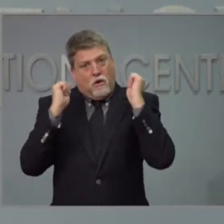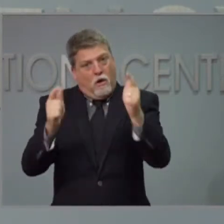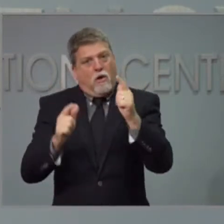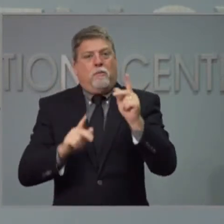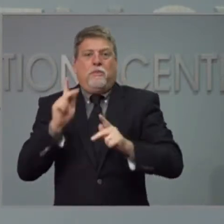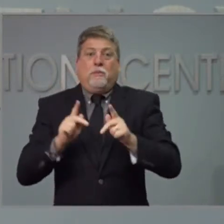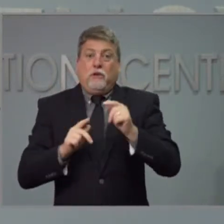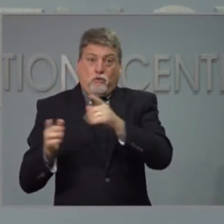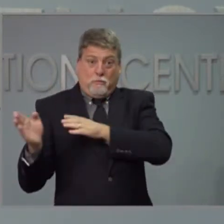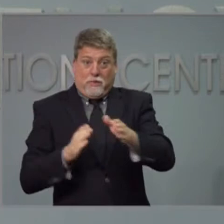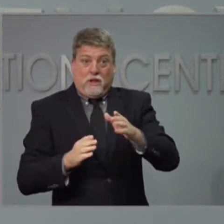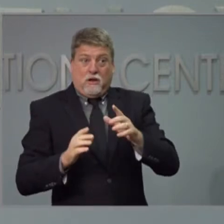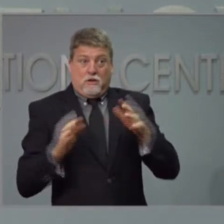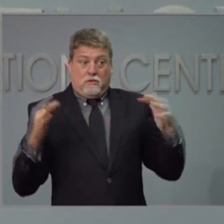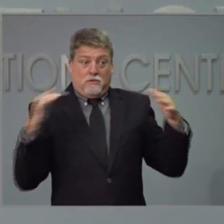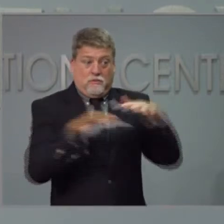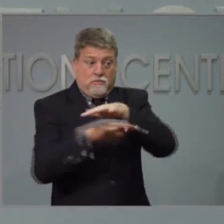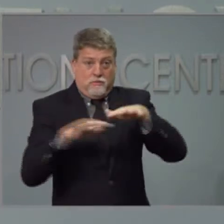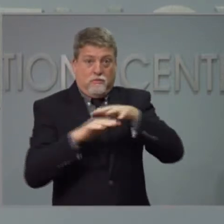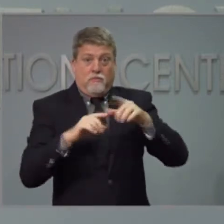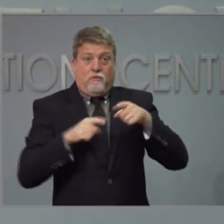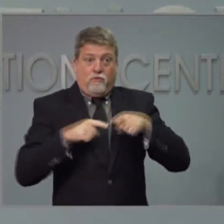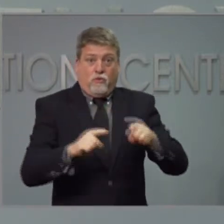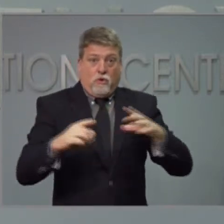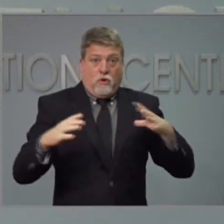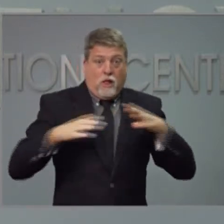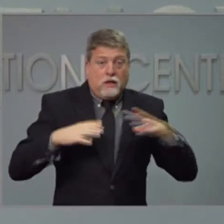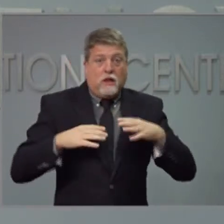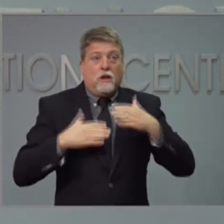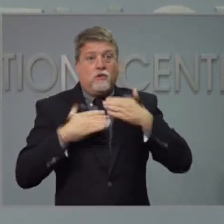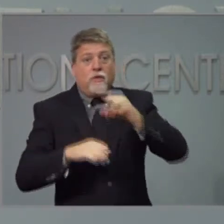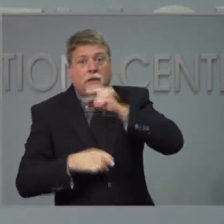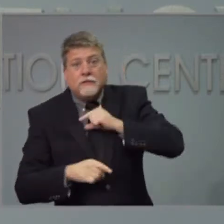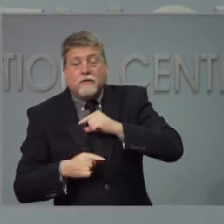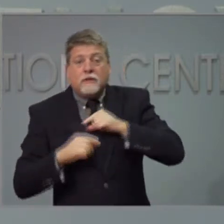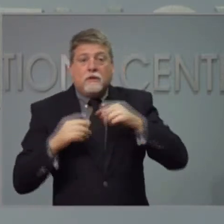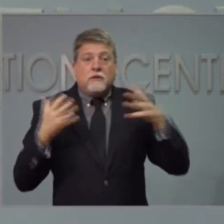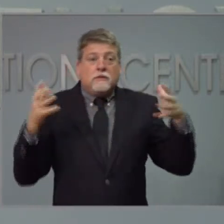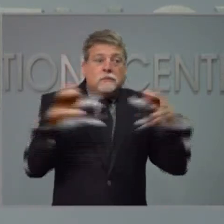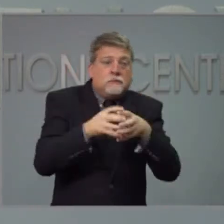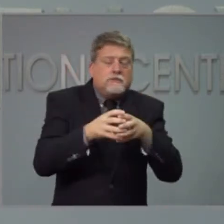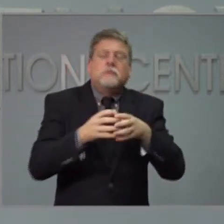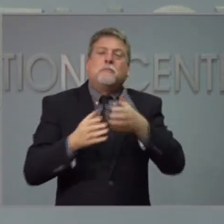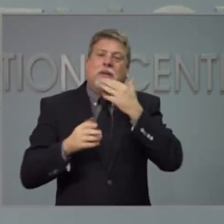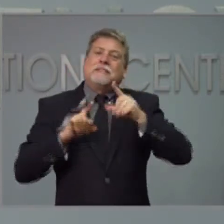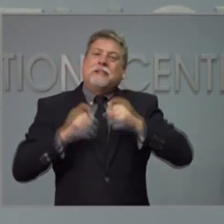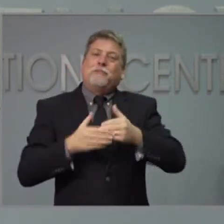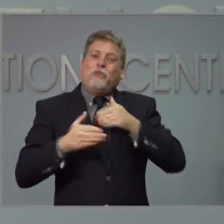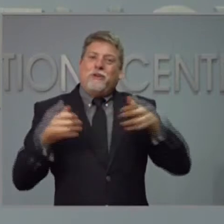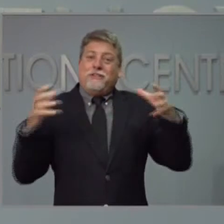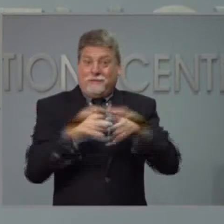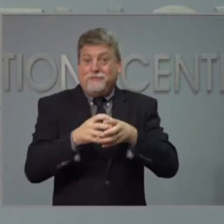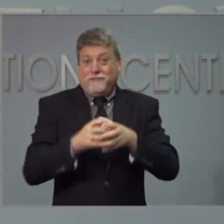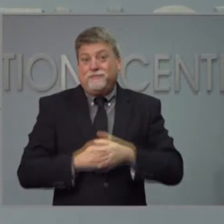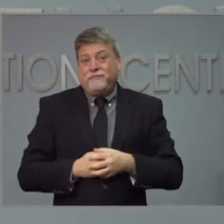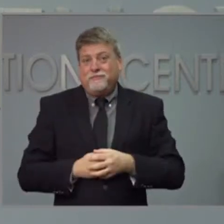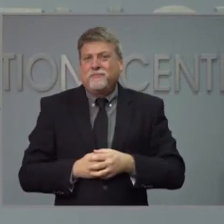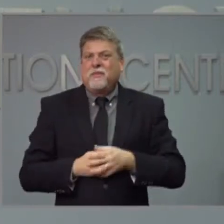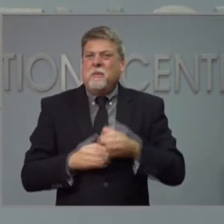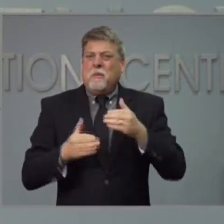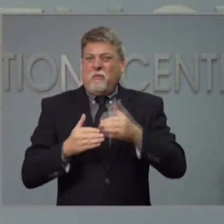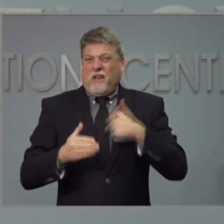also consider getting tested. Okay, before I conclude, I want to give a shout out to all